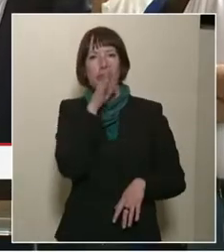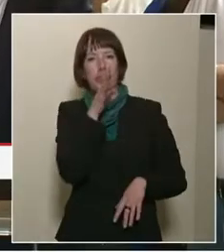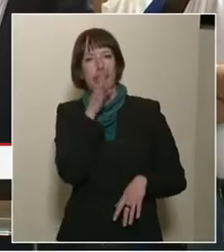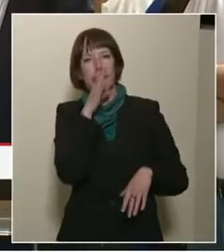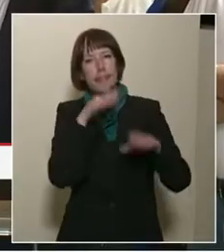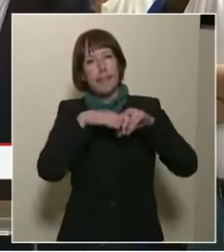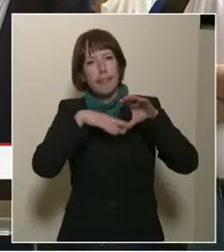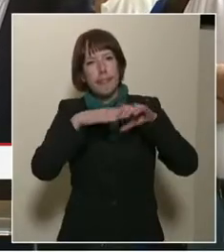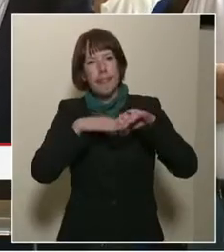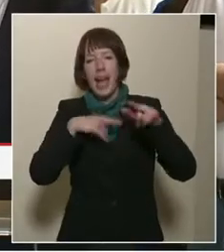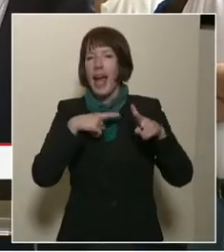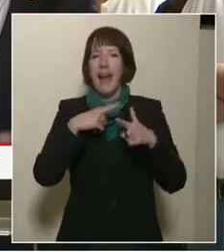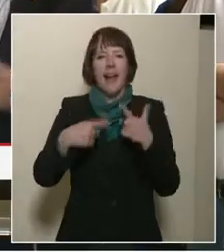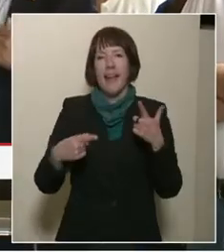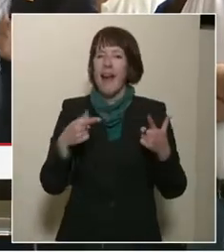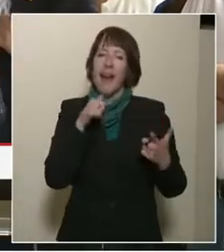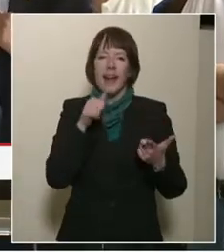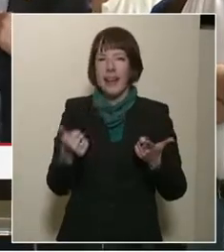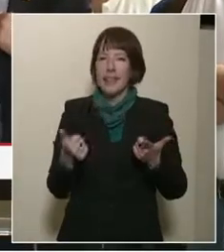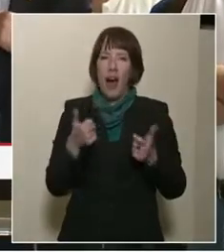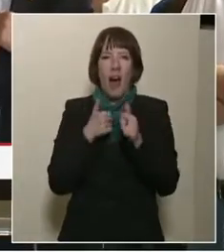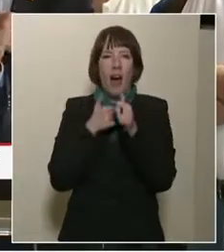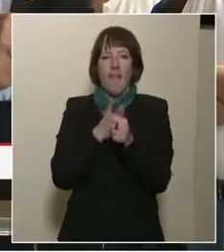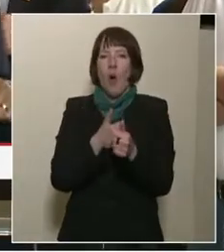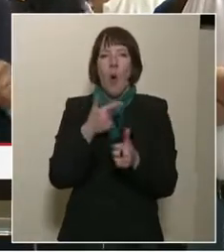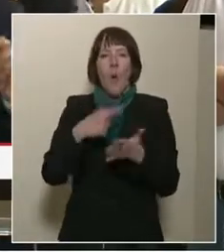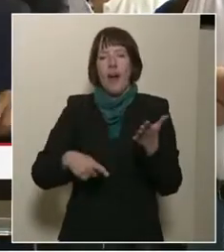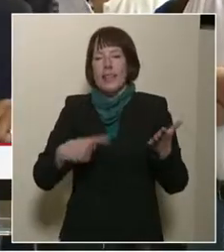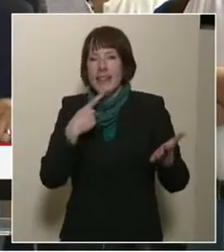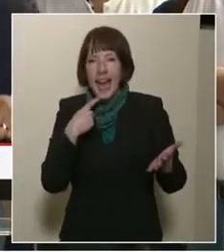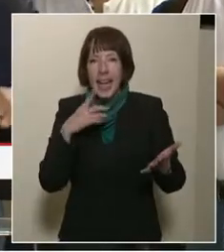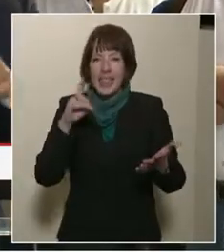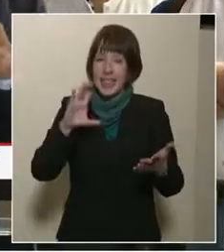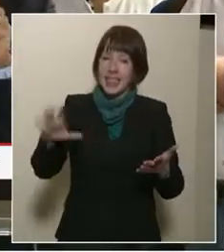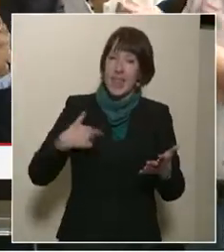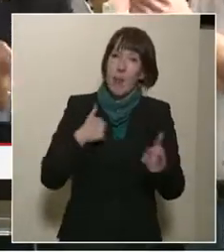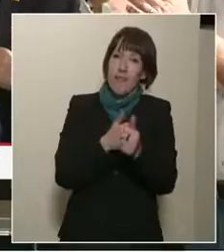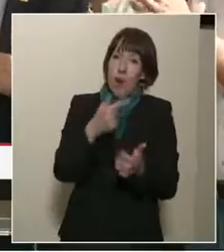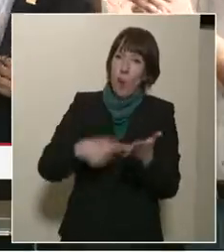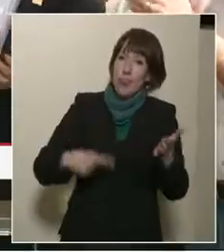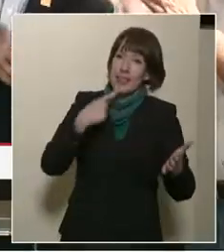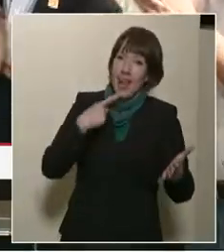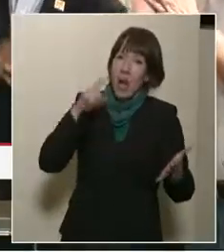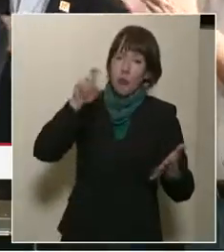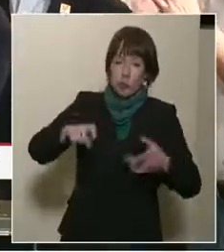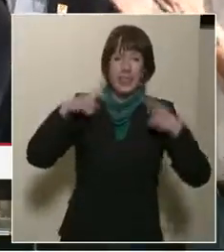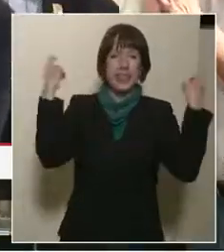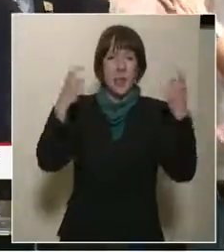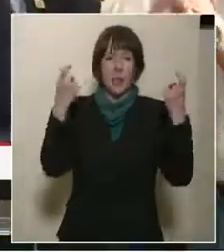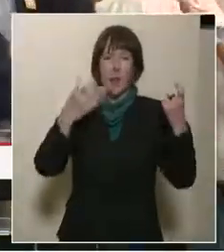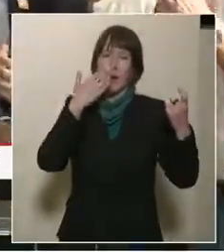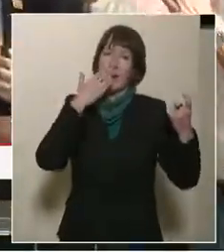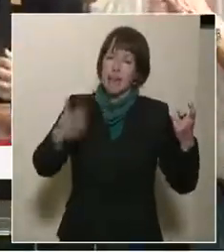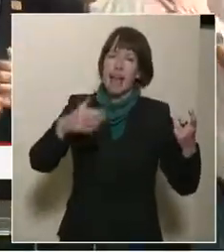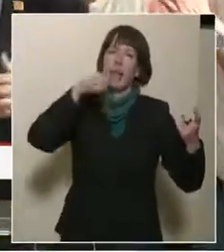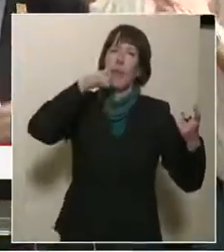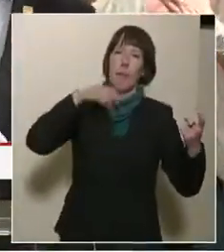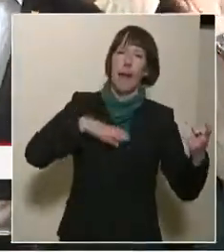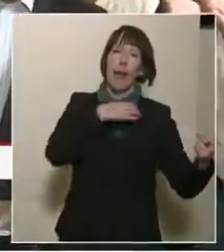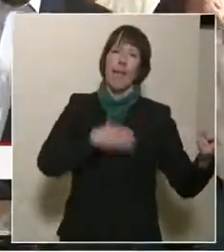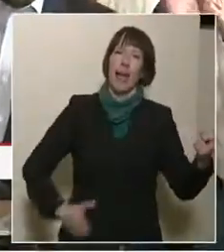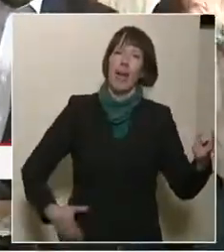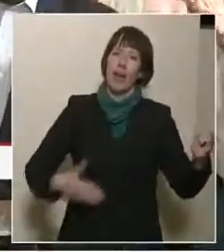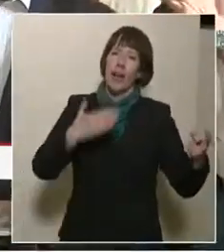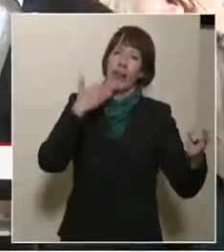then they aren't putting their money where their mouths are. In D.C., we put our money where our mouths are, and we should celebrate that. Thank you, Madam Mayor. Thank you to the